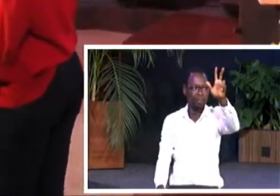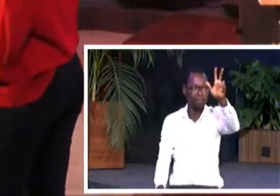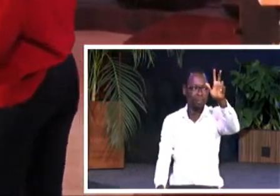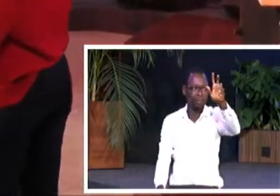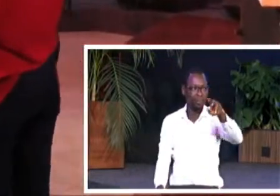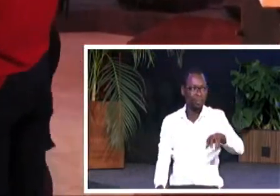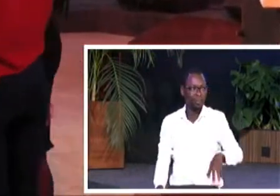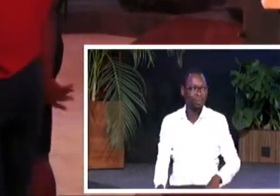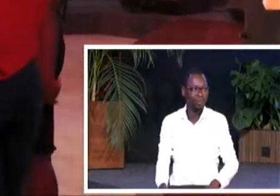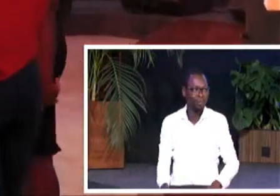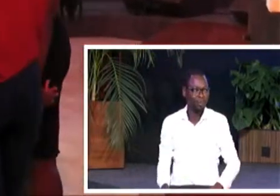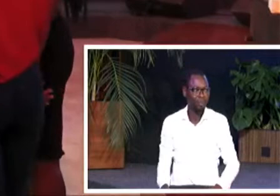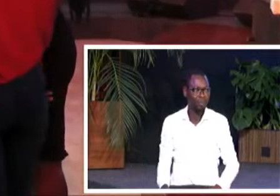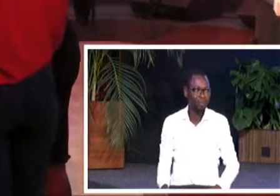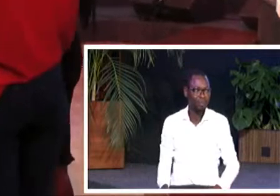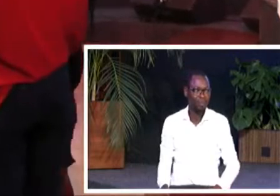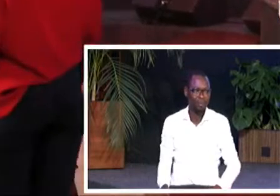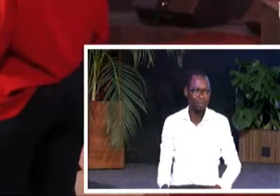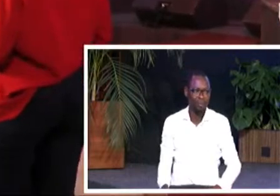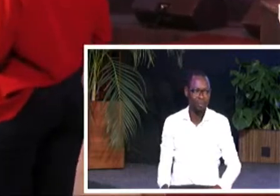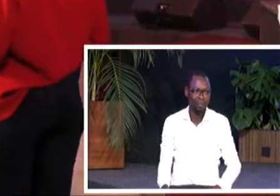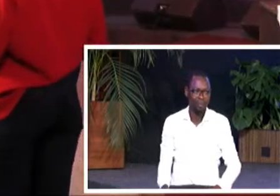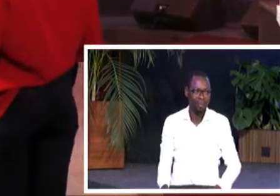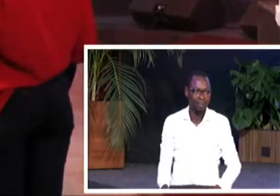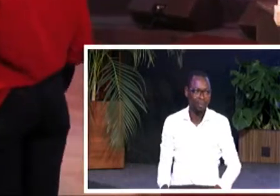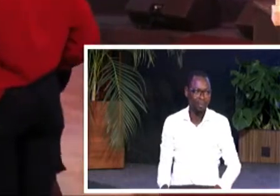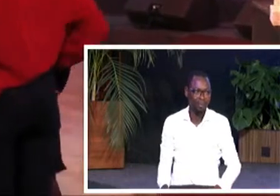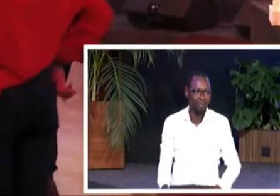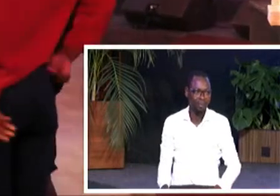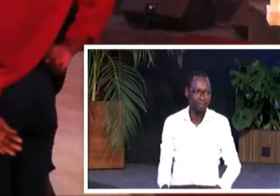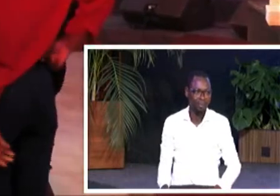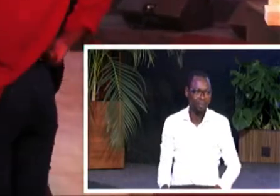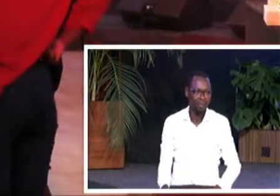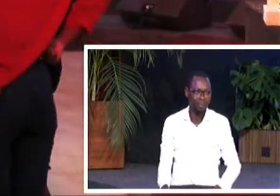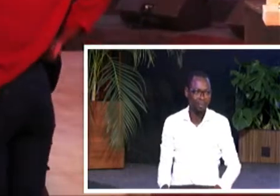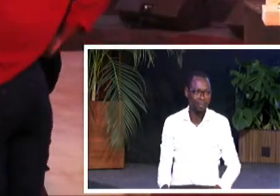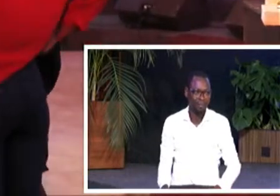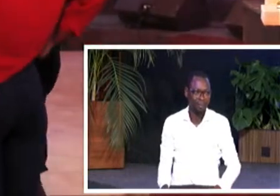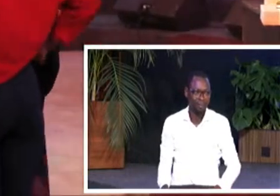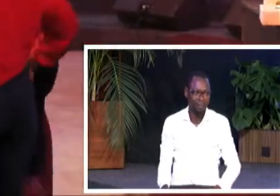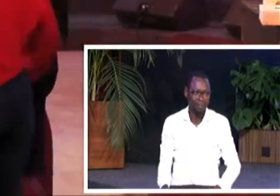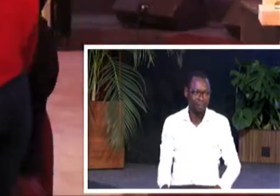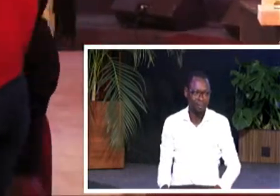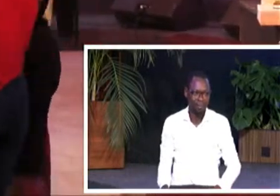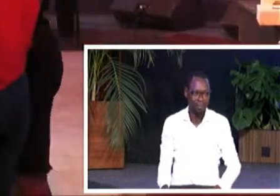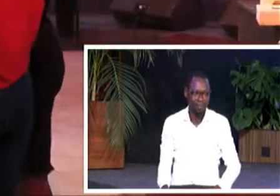Senna. What's your first name? Rita. What's your first name? Leon.